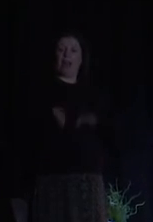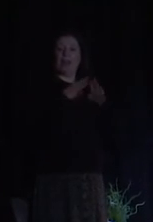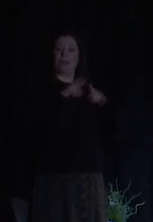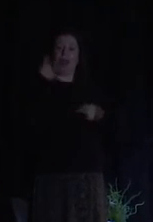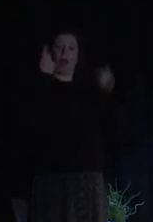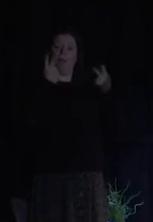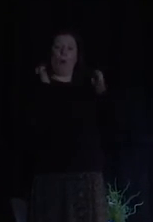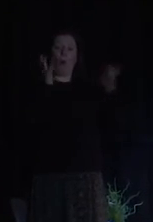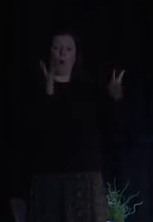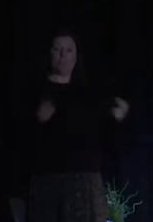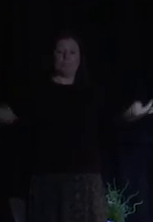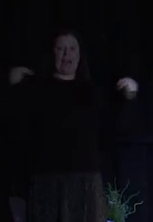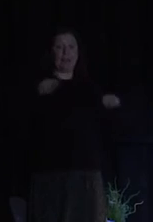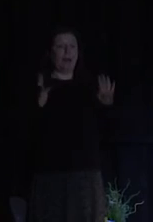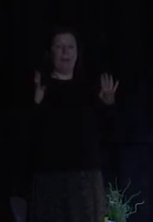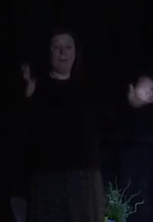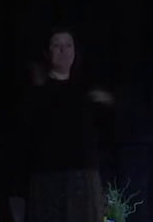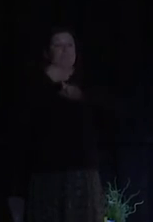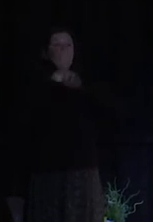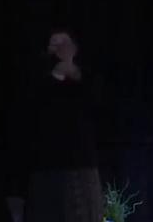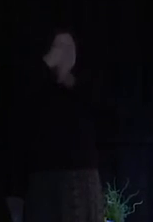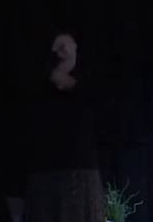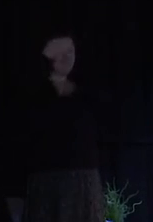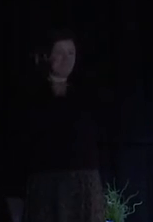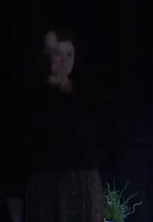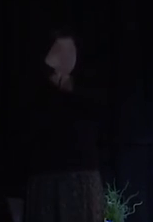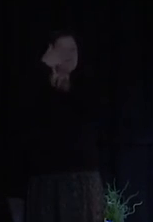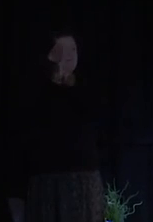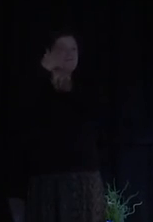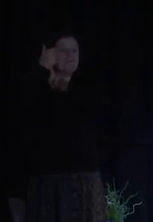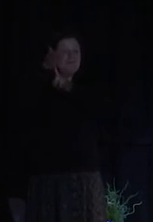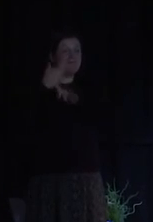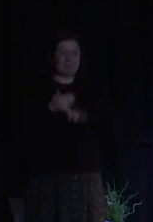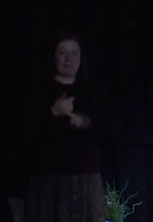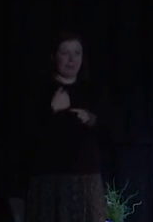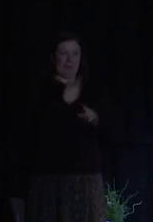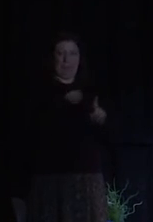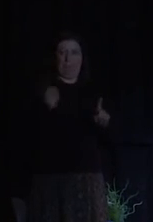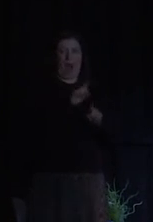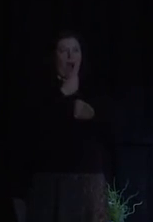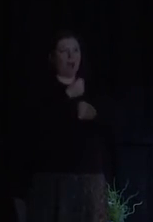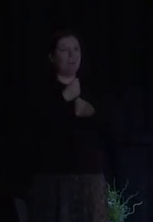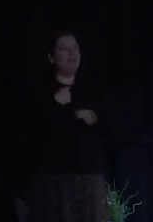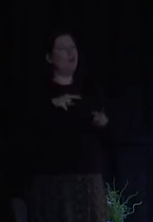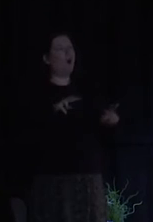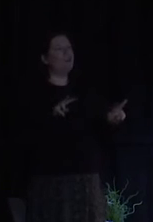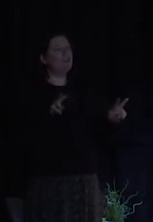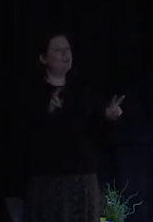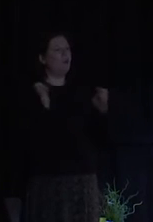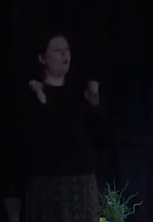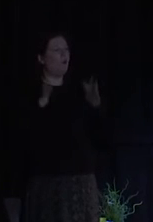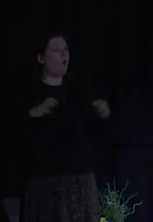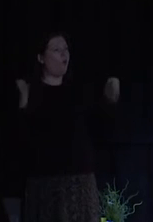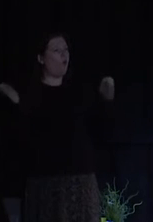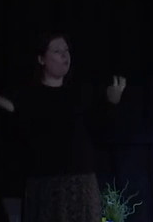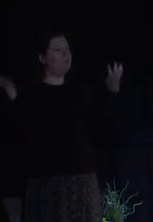audience standing up and applauding the Czech flag being waved around. And I was behind it. And I just watched this audience saying, you don't